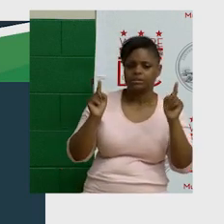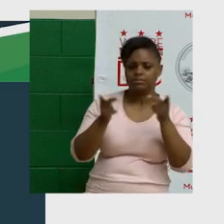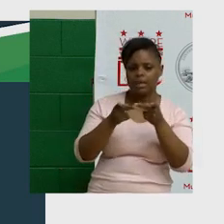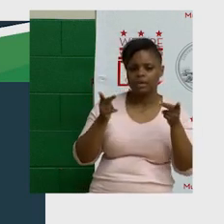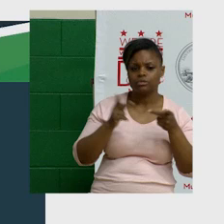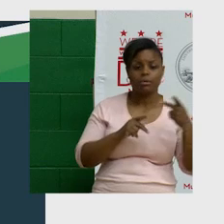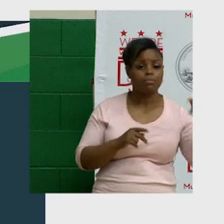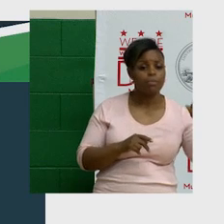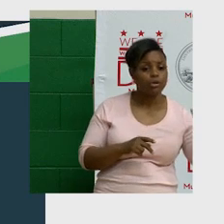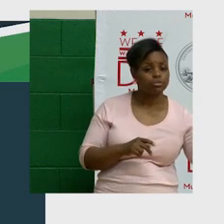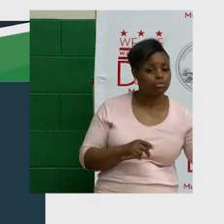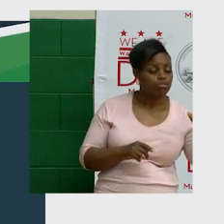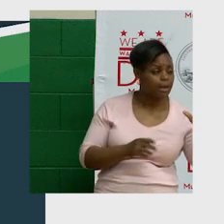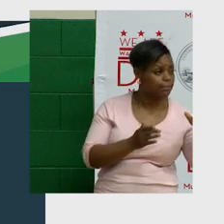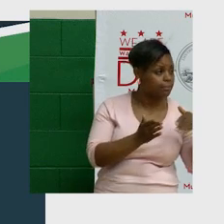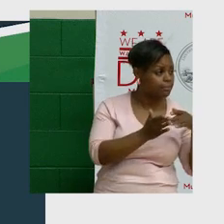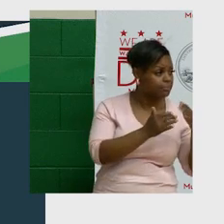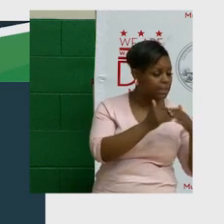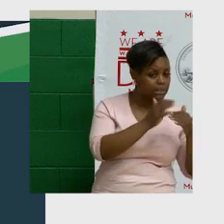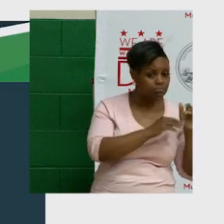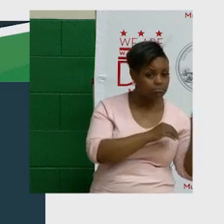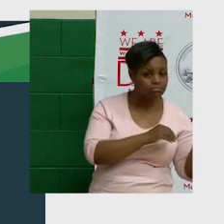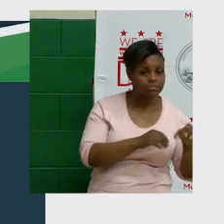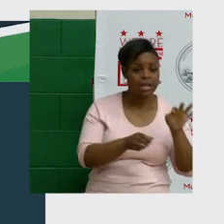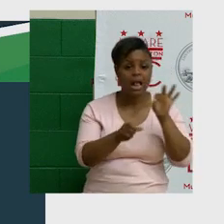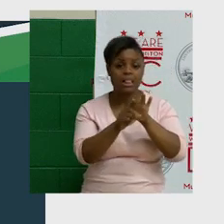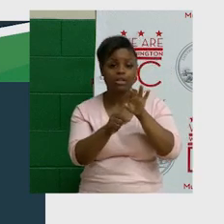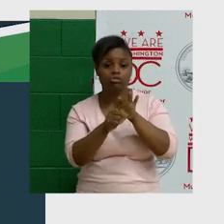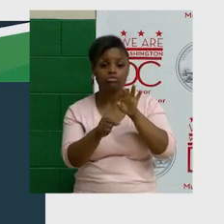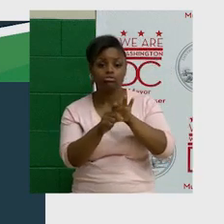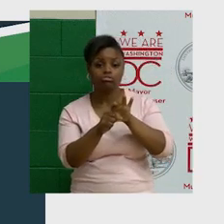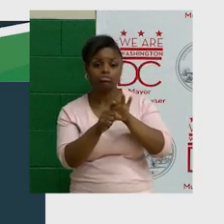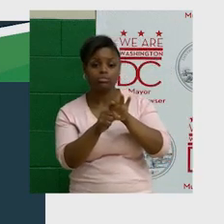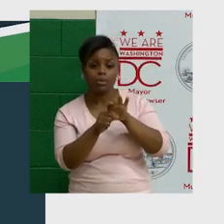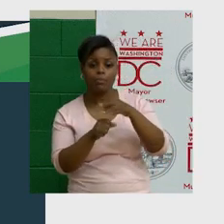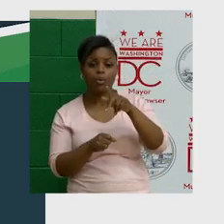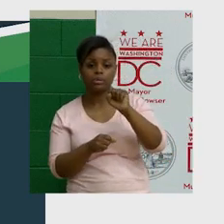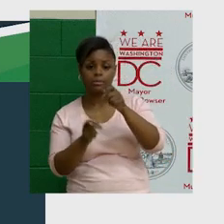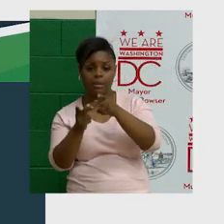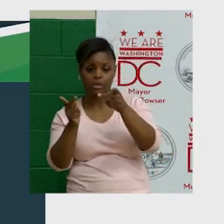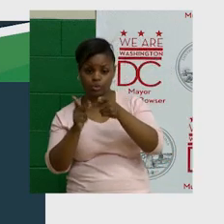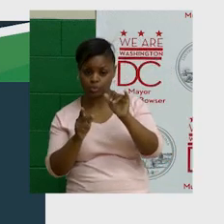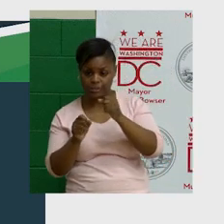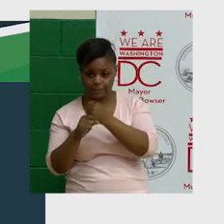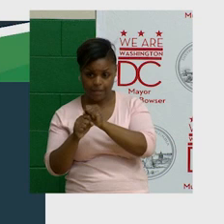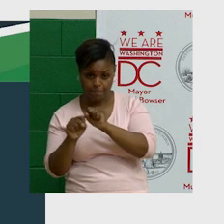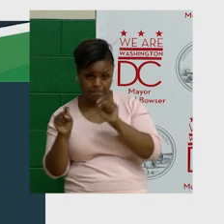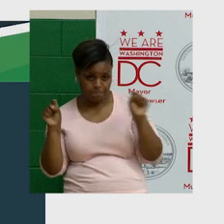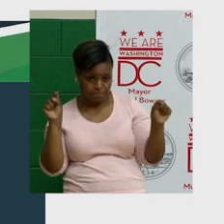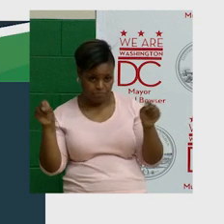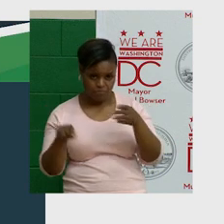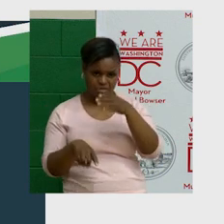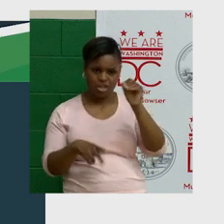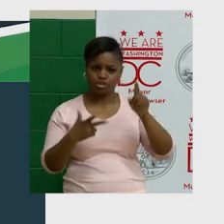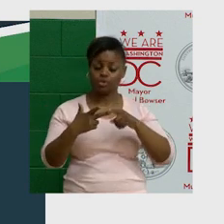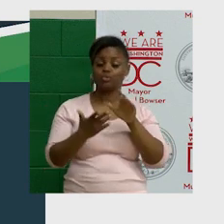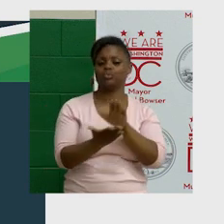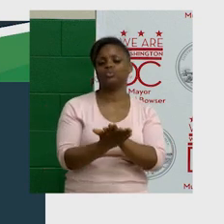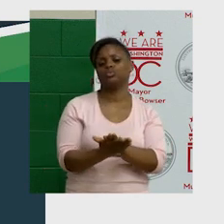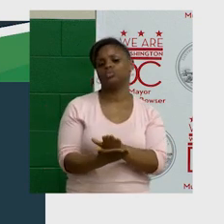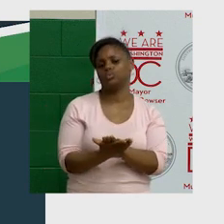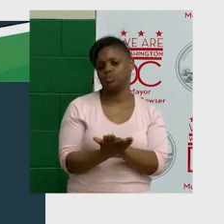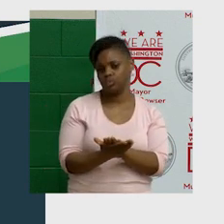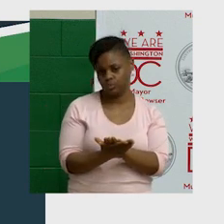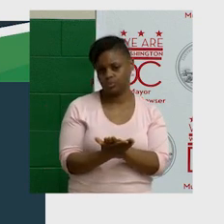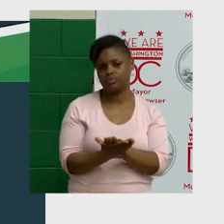parks, our recreation facilities, in fact, our election polling places, but also our schools. And in fact,